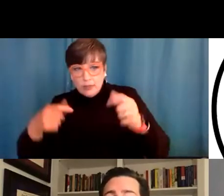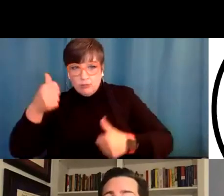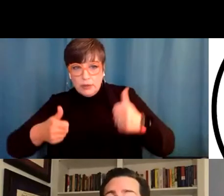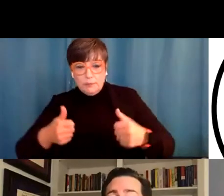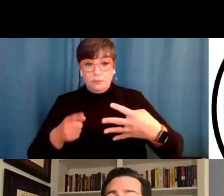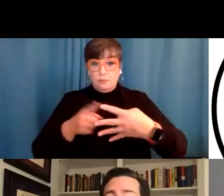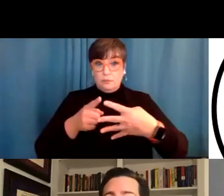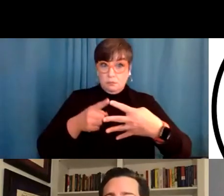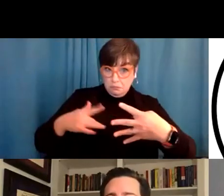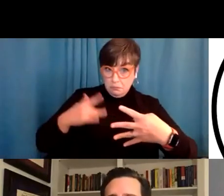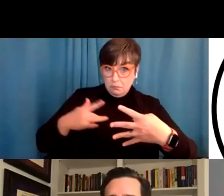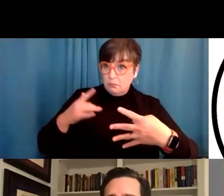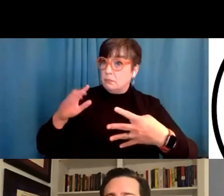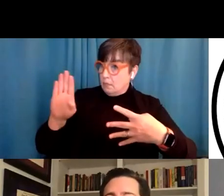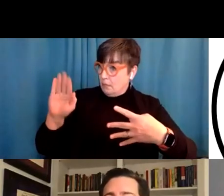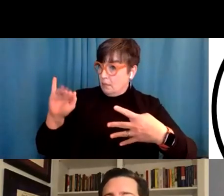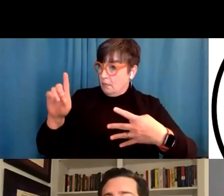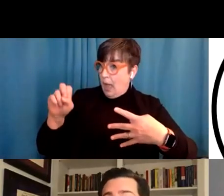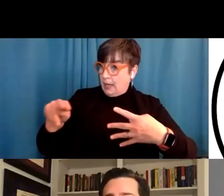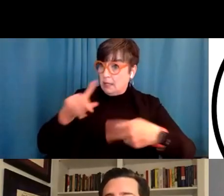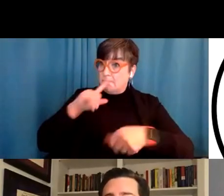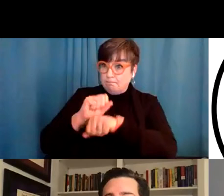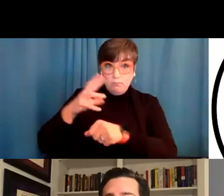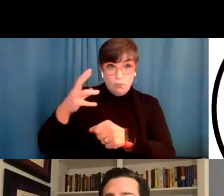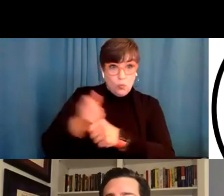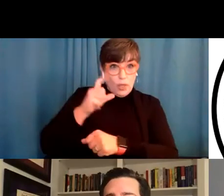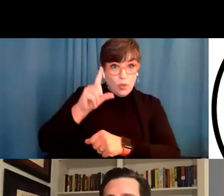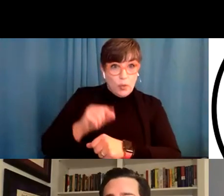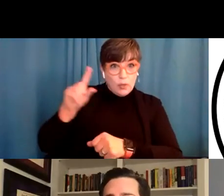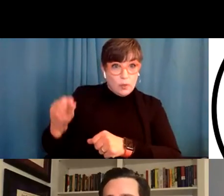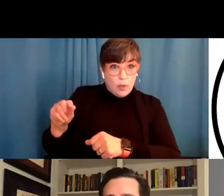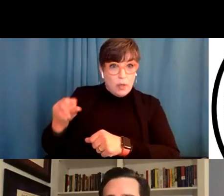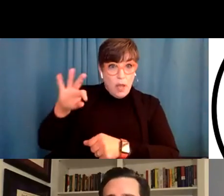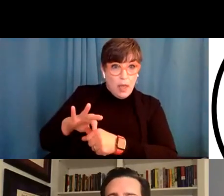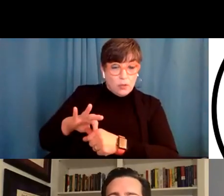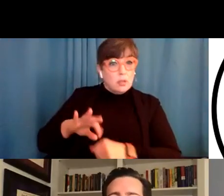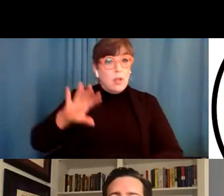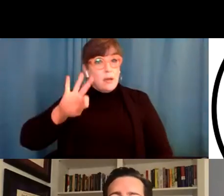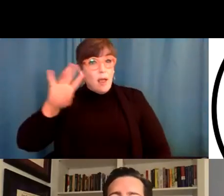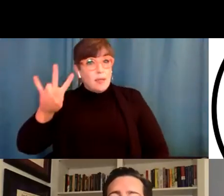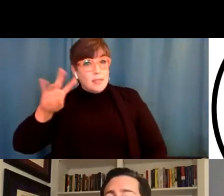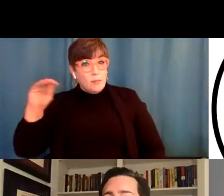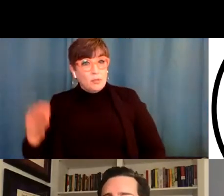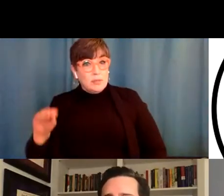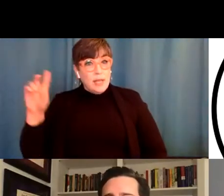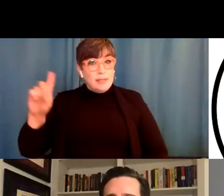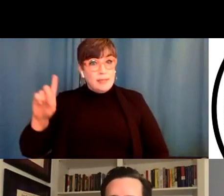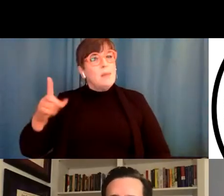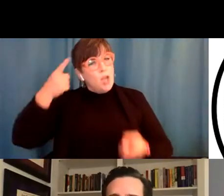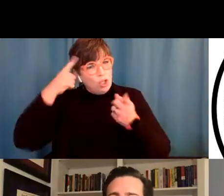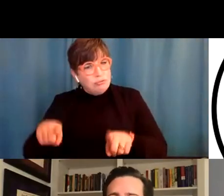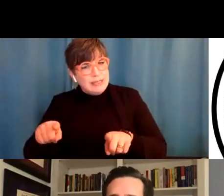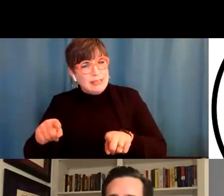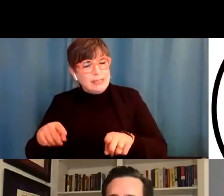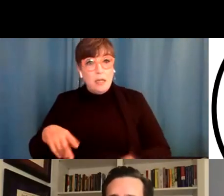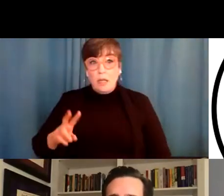that Joe Biden won the 2020 election. Unsurprisingly, 97% of Democrats said they agreed, but only 28%